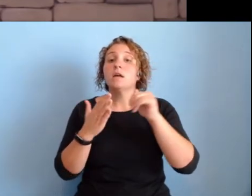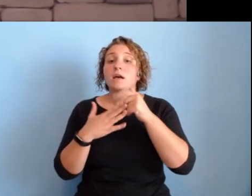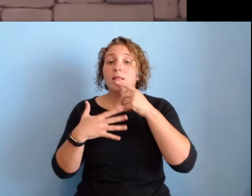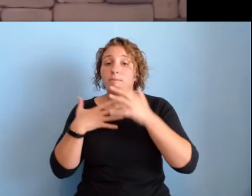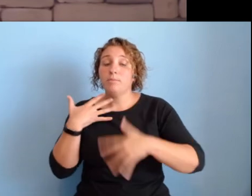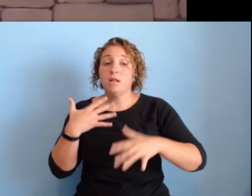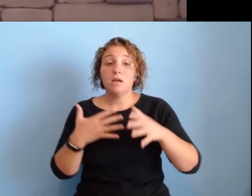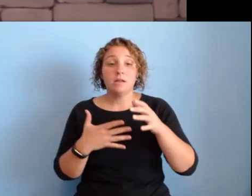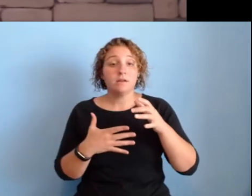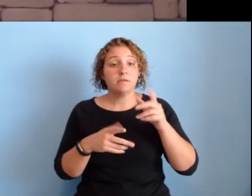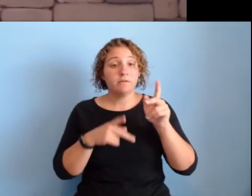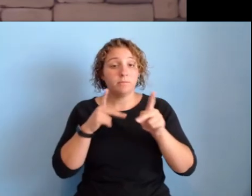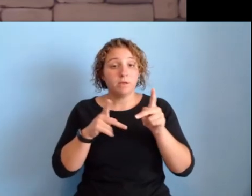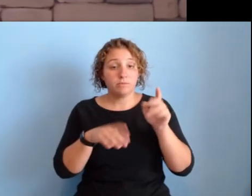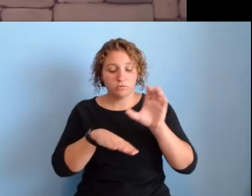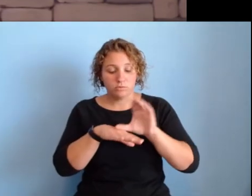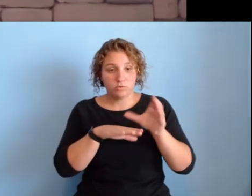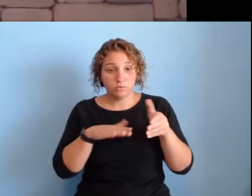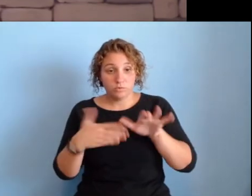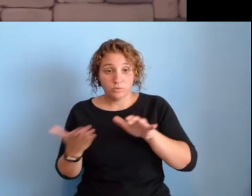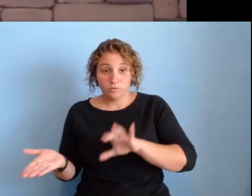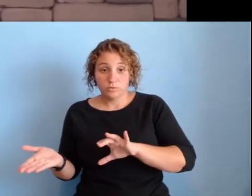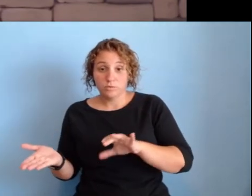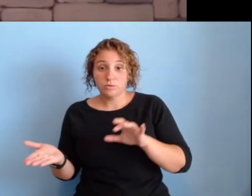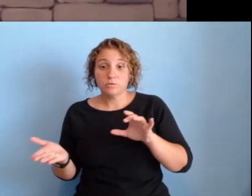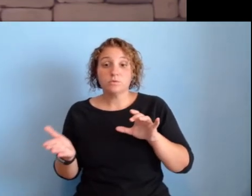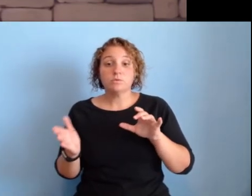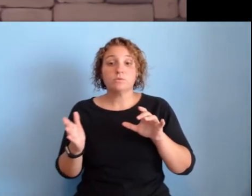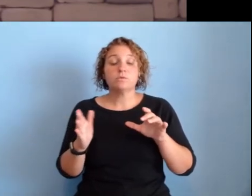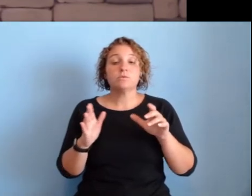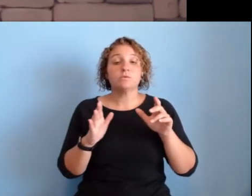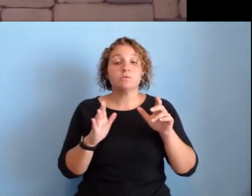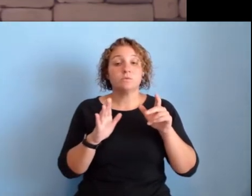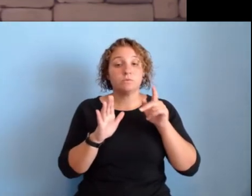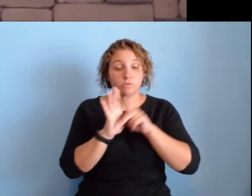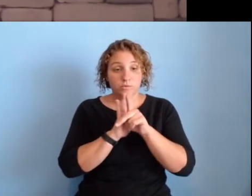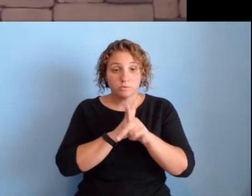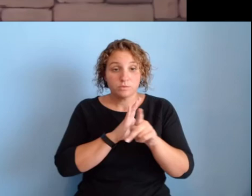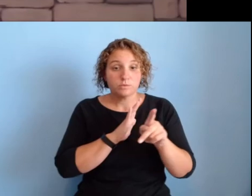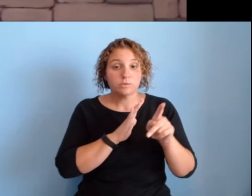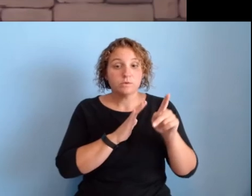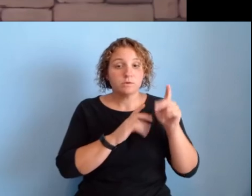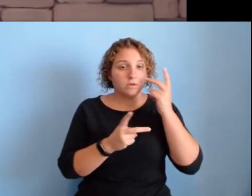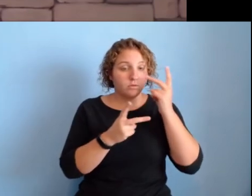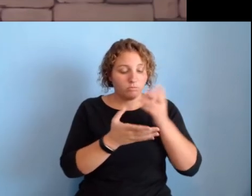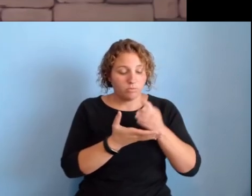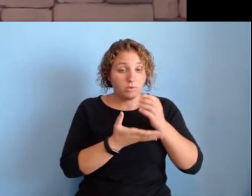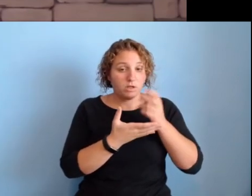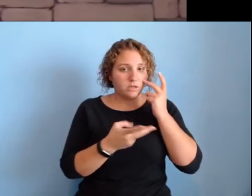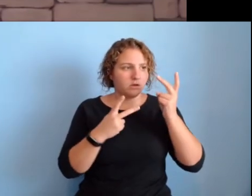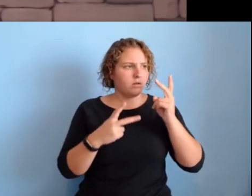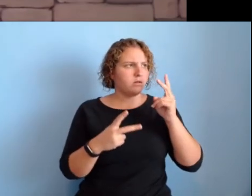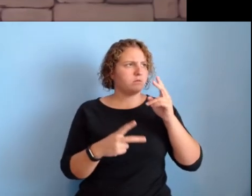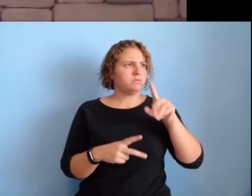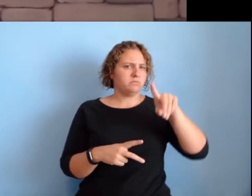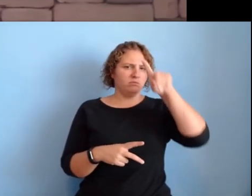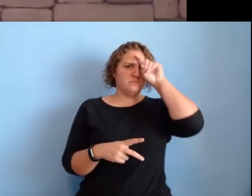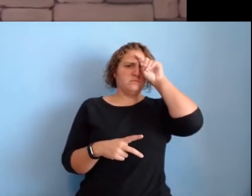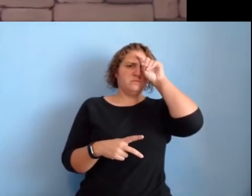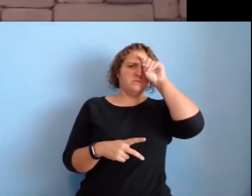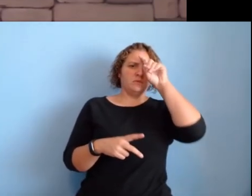martyrs, which are those of the tribulation of Jesus. And when I saw her, I wondered with great admiration. And the angel